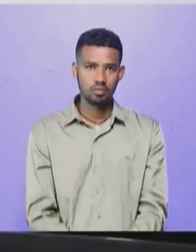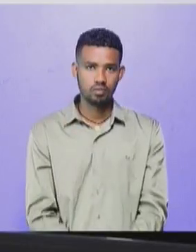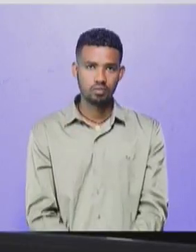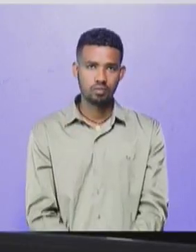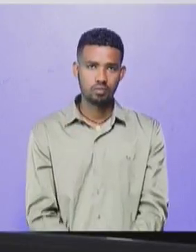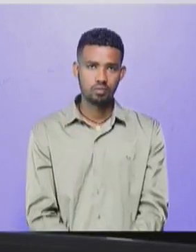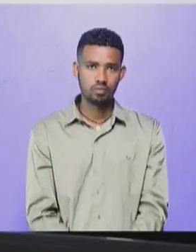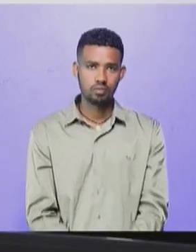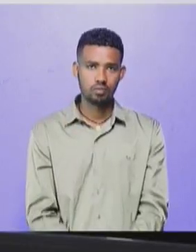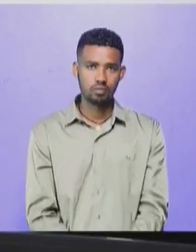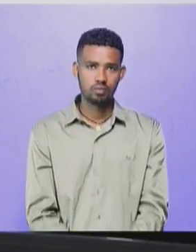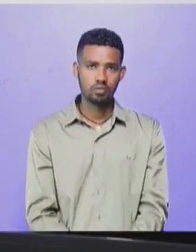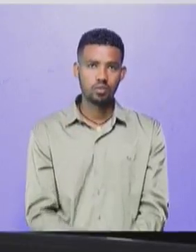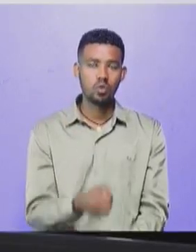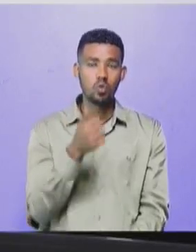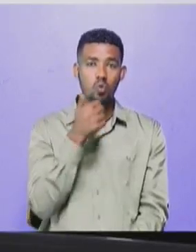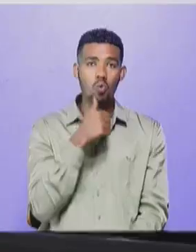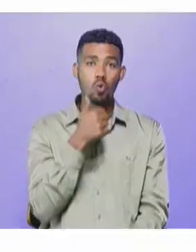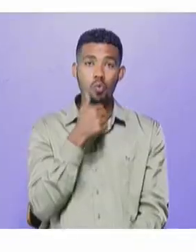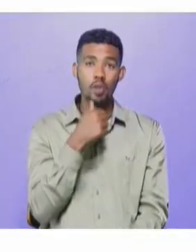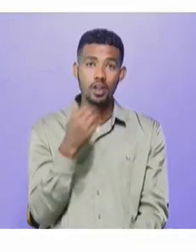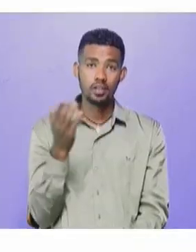Here is woman,